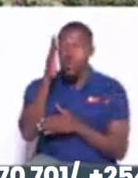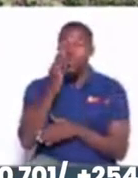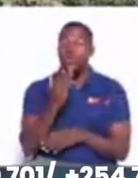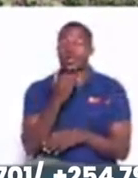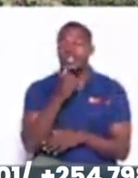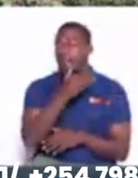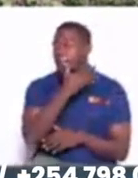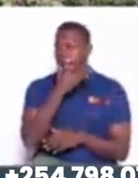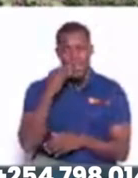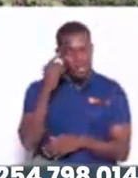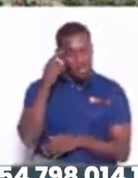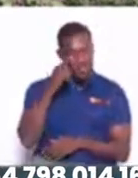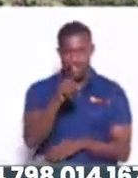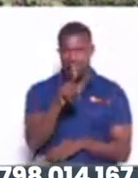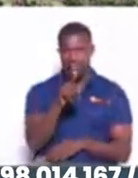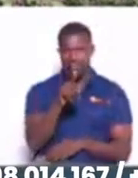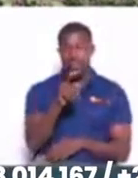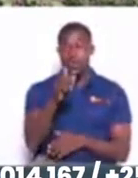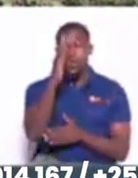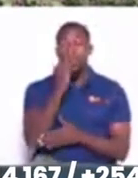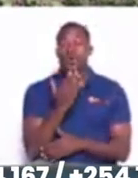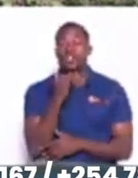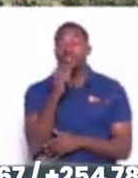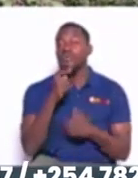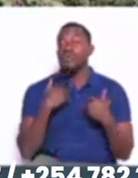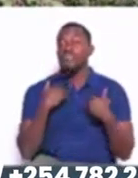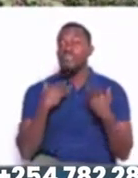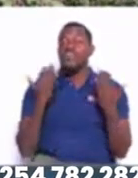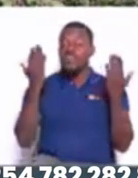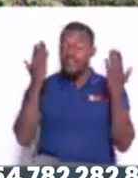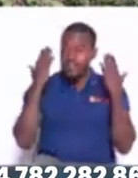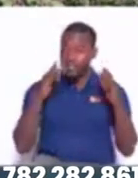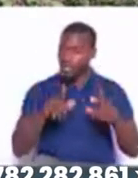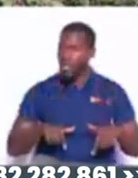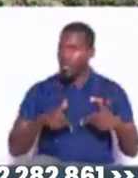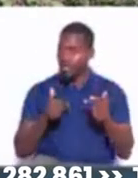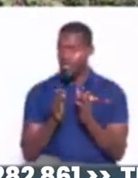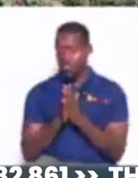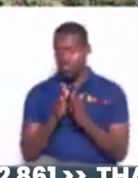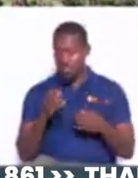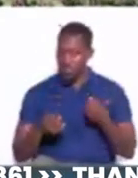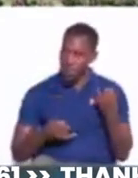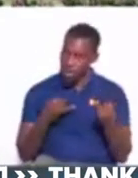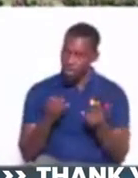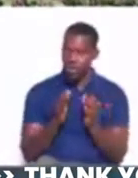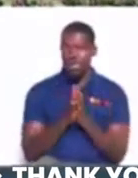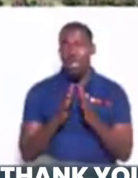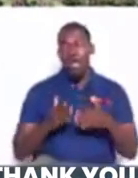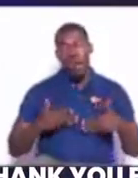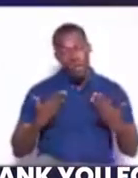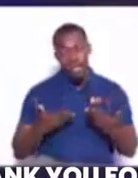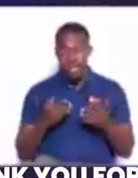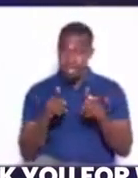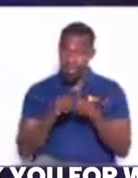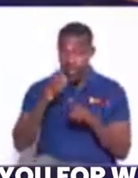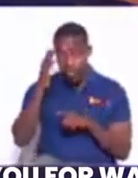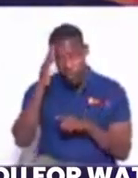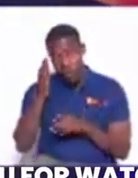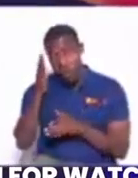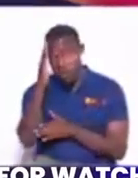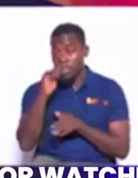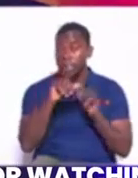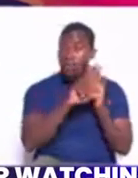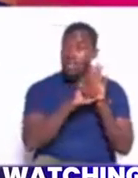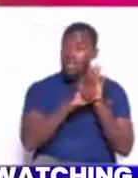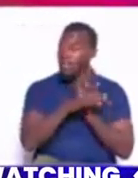know that God wants us to have lives filled with joy and happiness. And we know that God's way is the best. So when